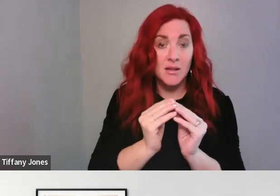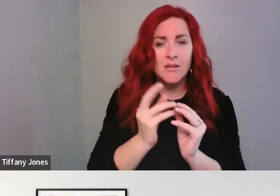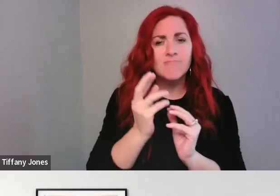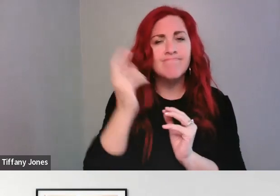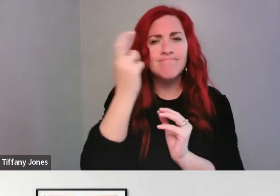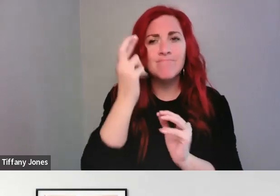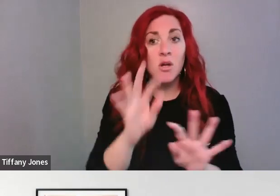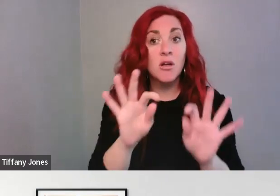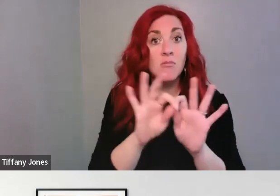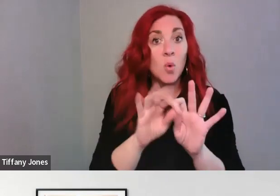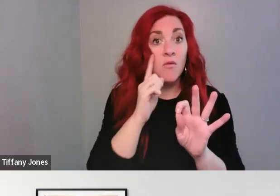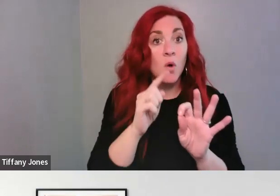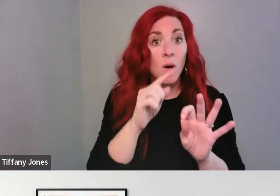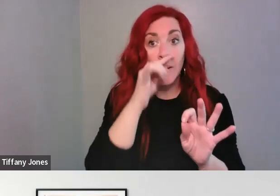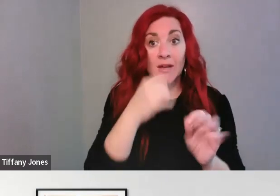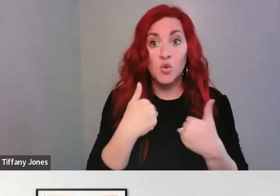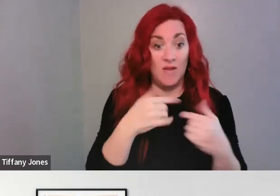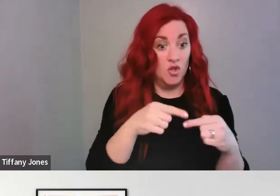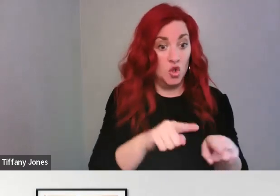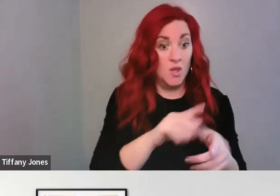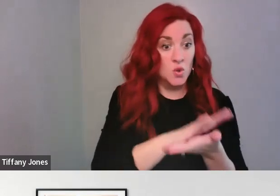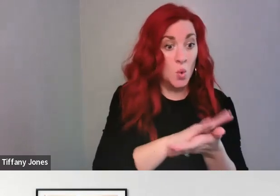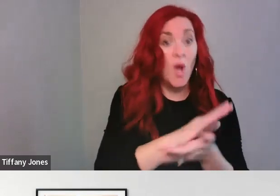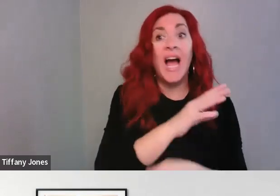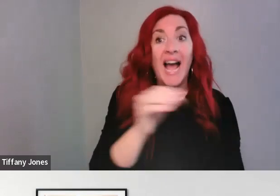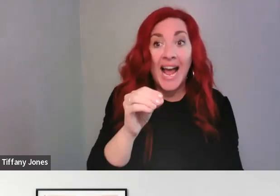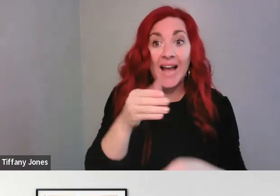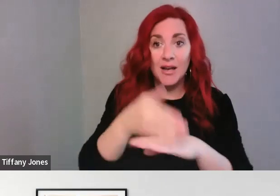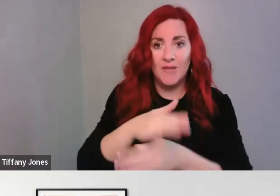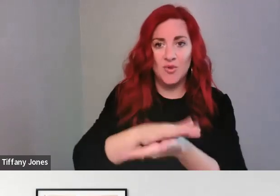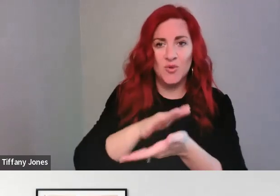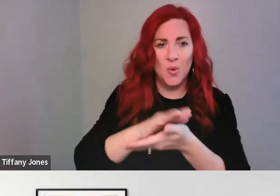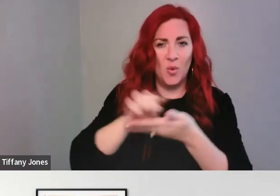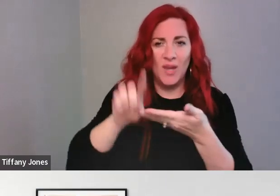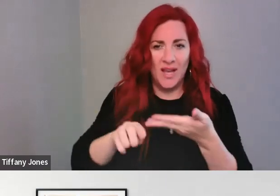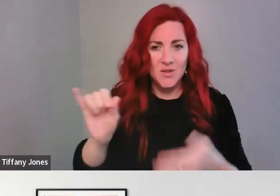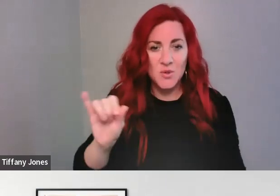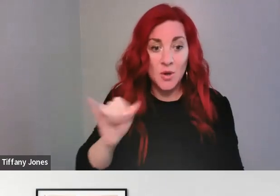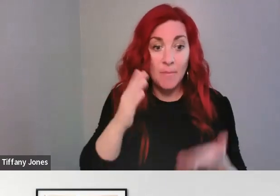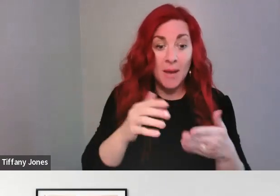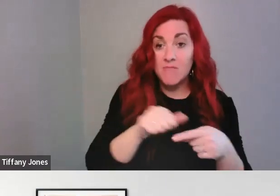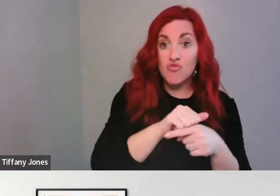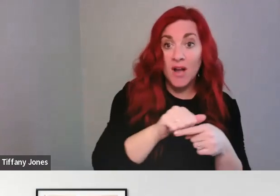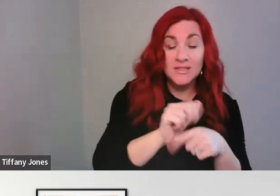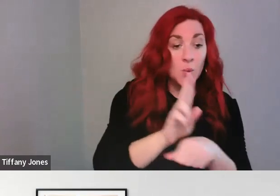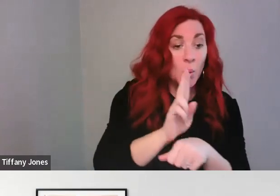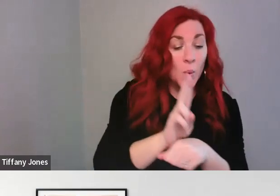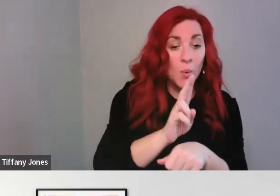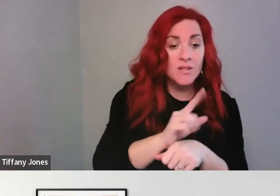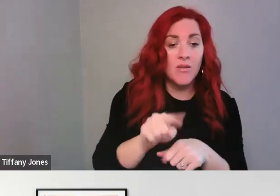have, not just during the school day, but, after school and on the weekends as well. They're practicing using it so that they're